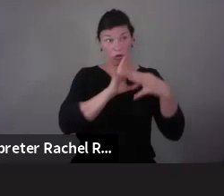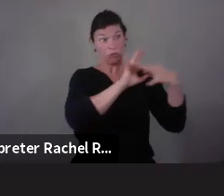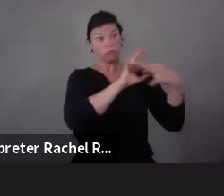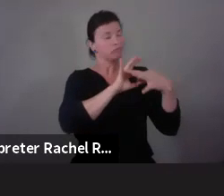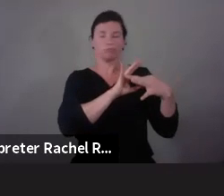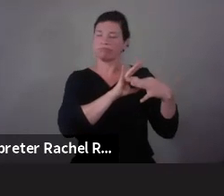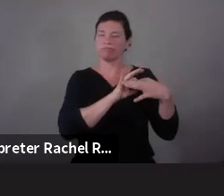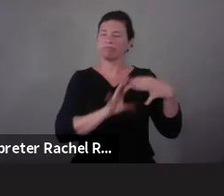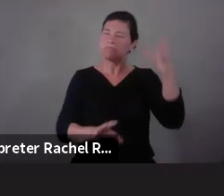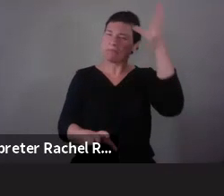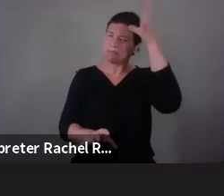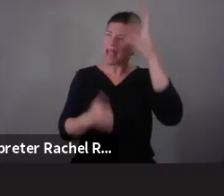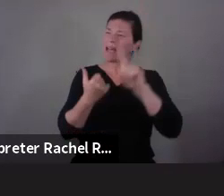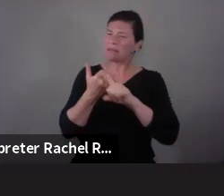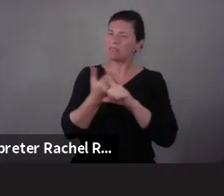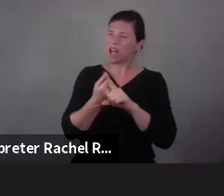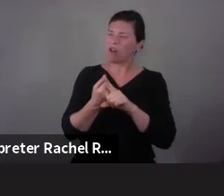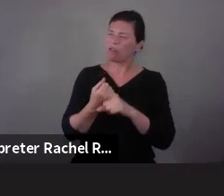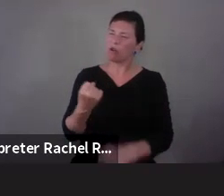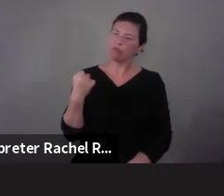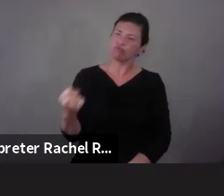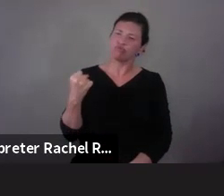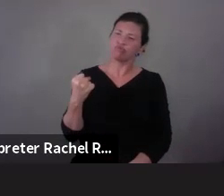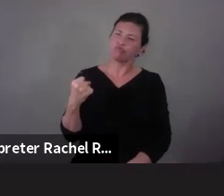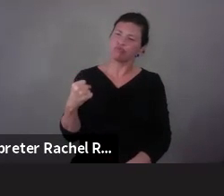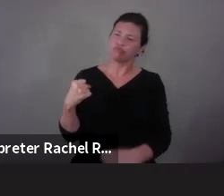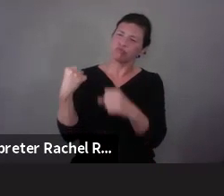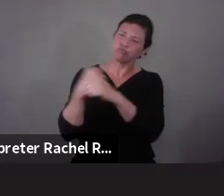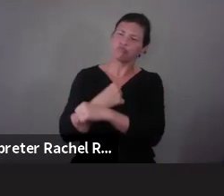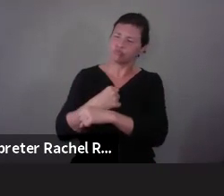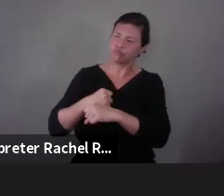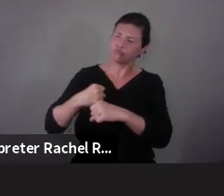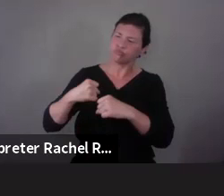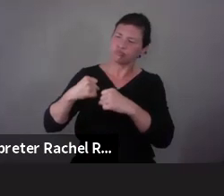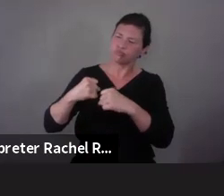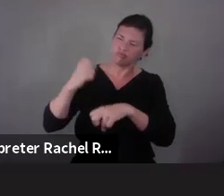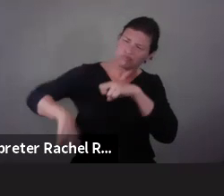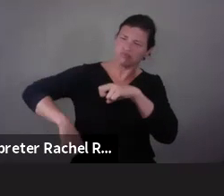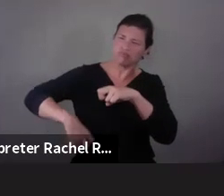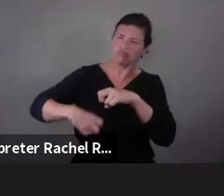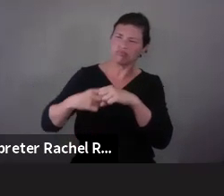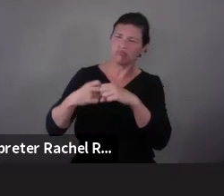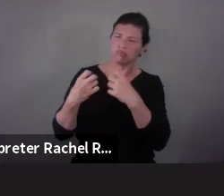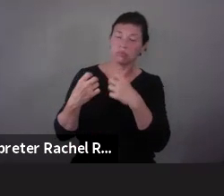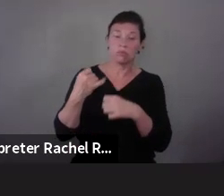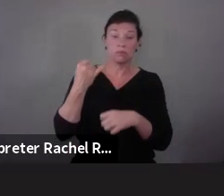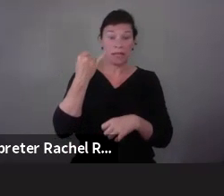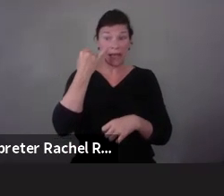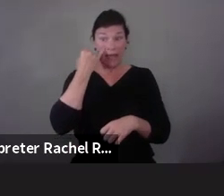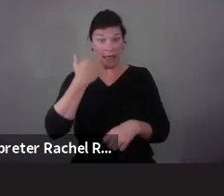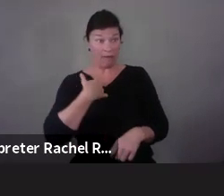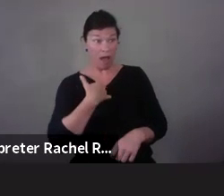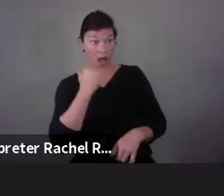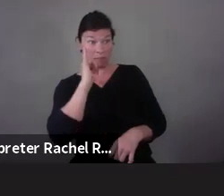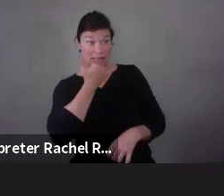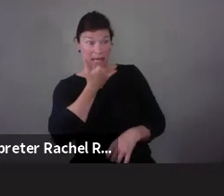fist kind of upbringing. Like, if I was caught with a mistake, I got beat